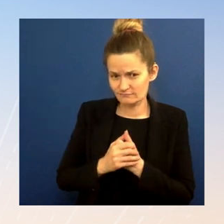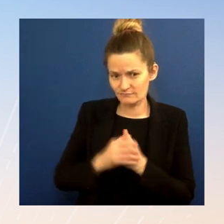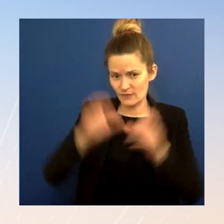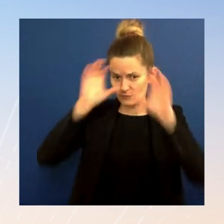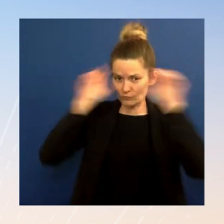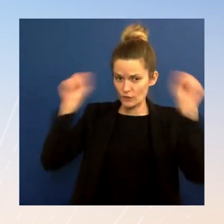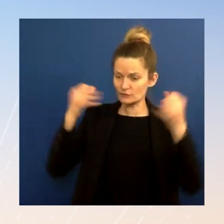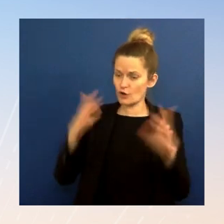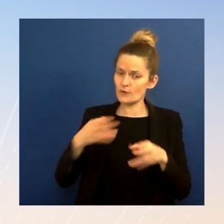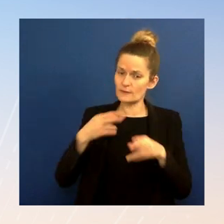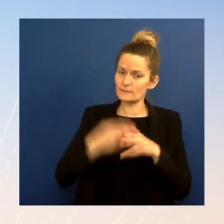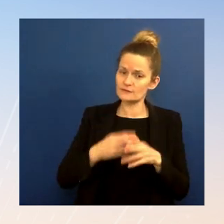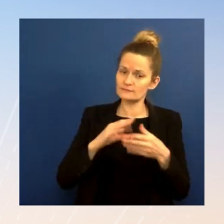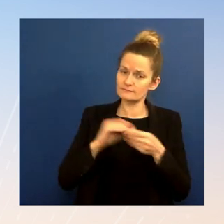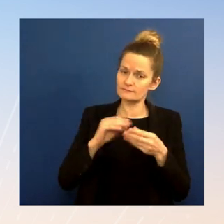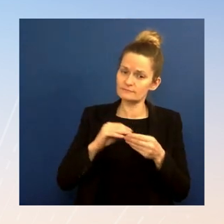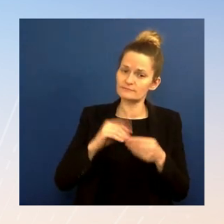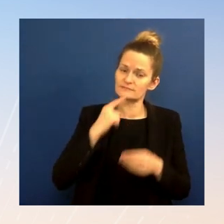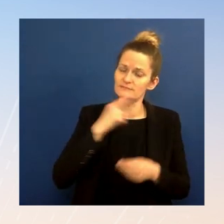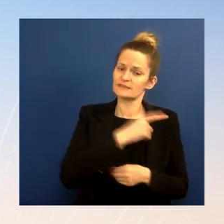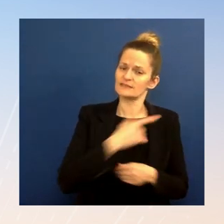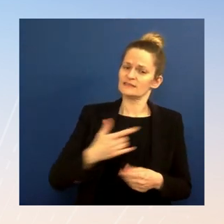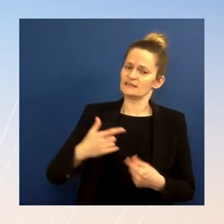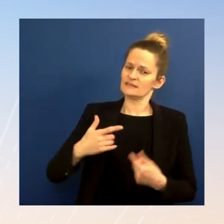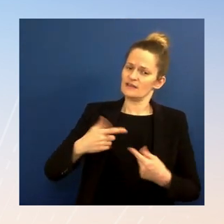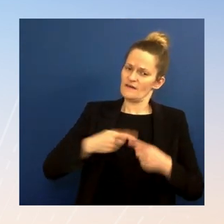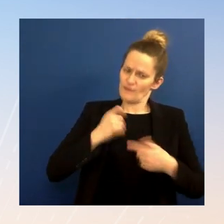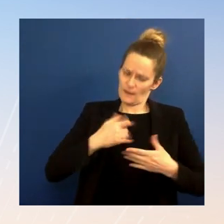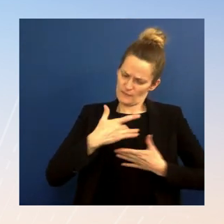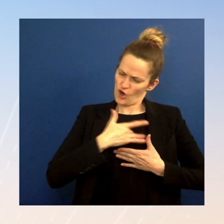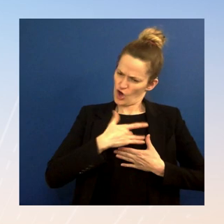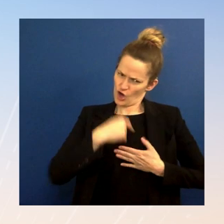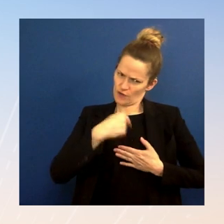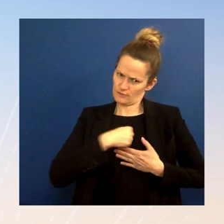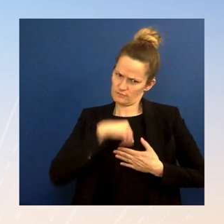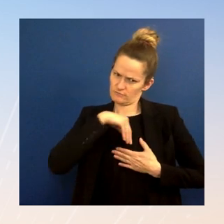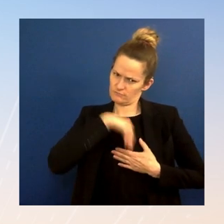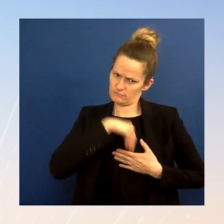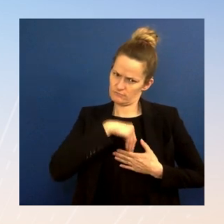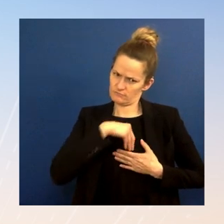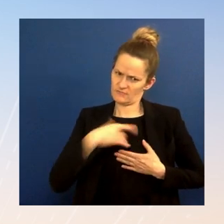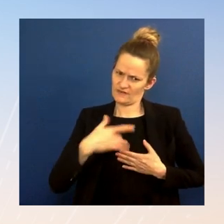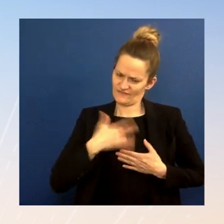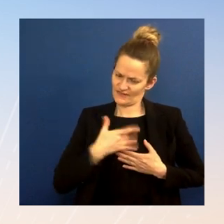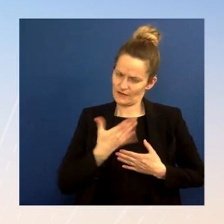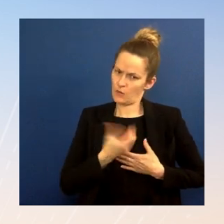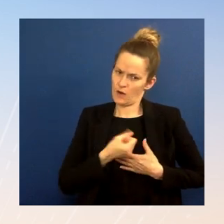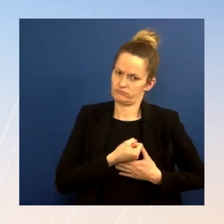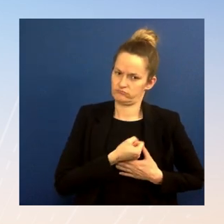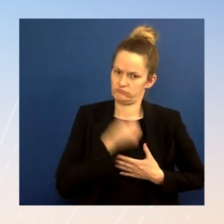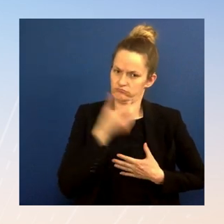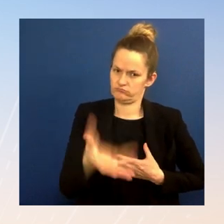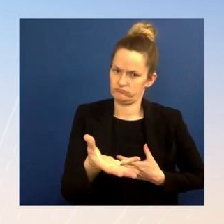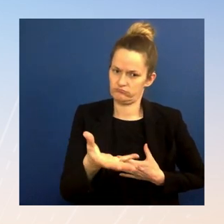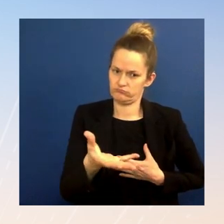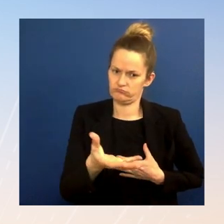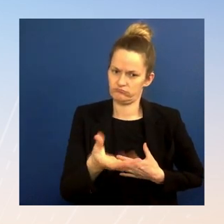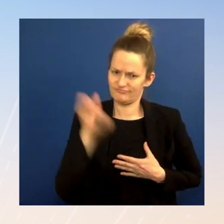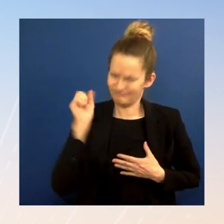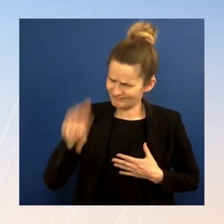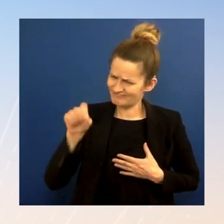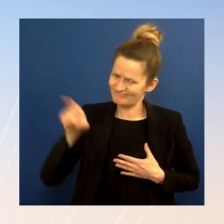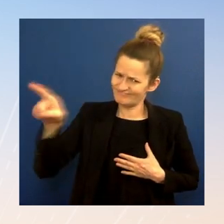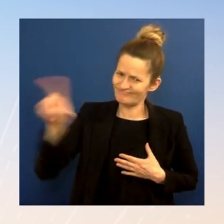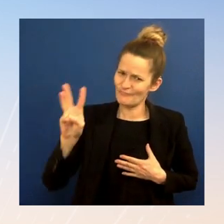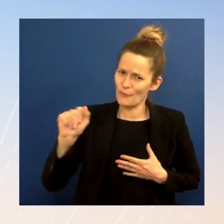whether it is the destruction of a theater where the words children or kids was written in Russian outside